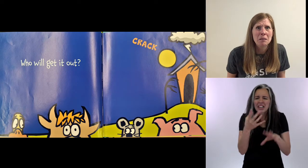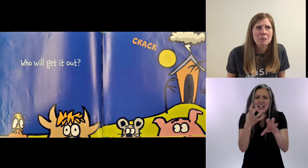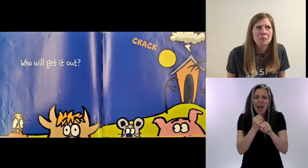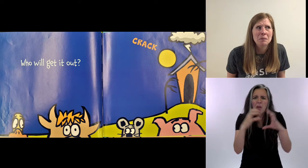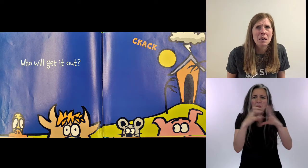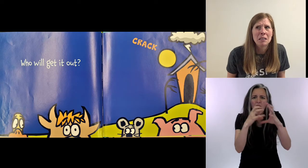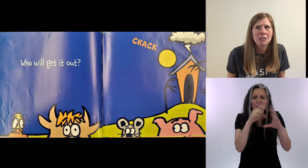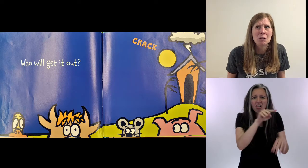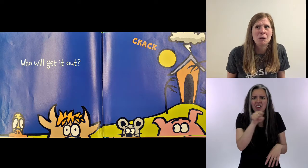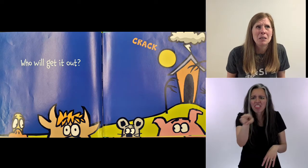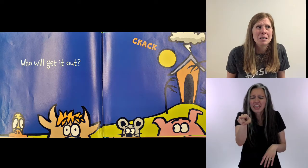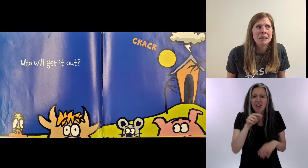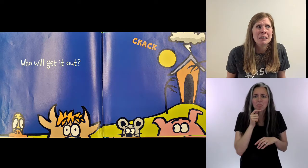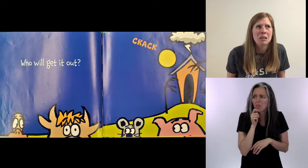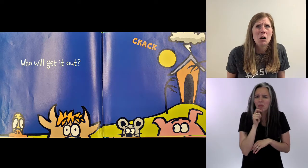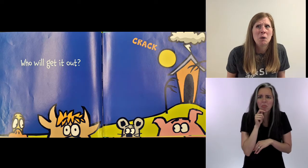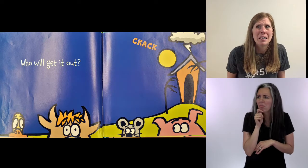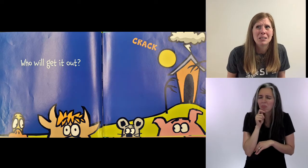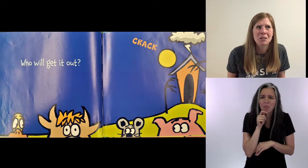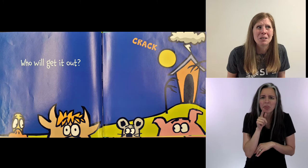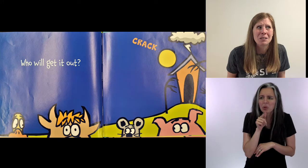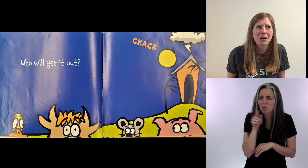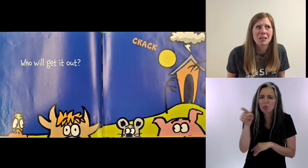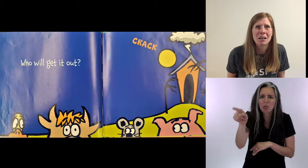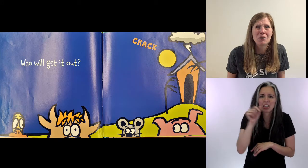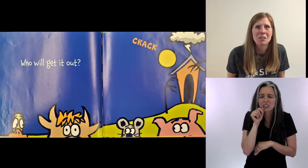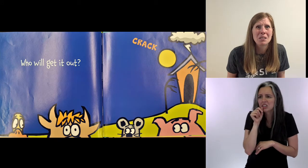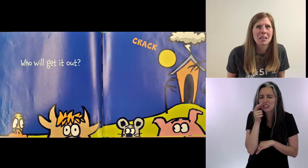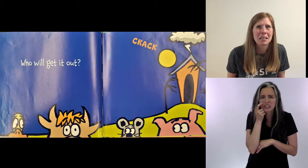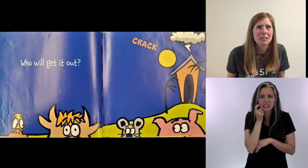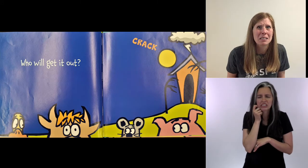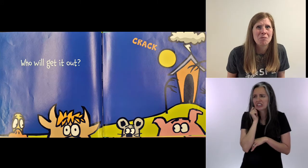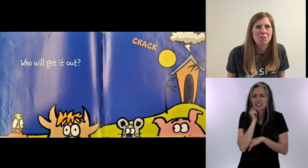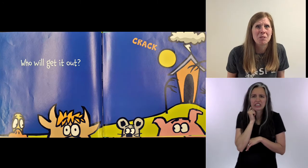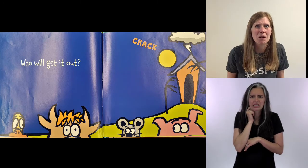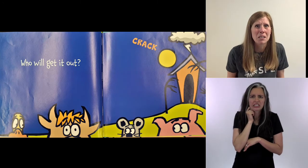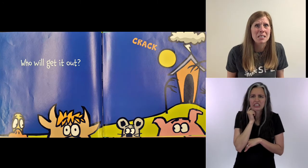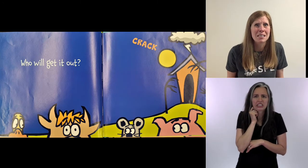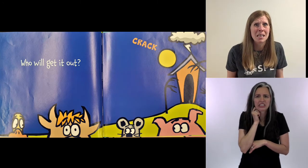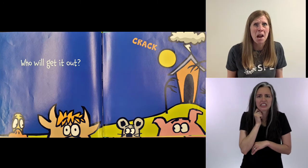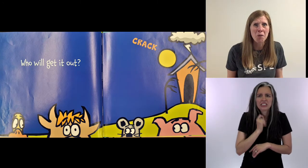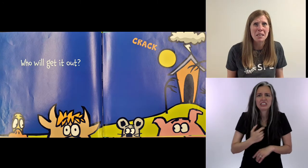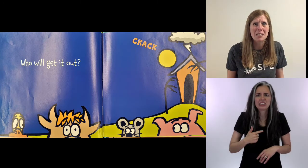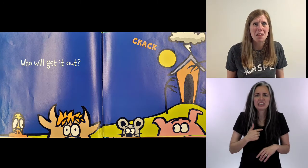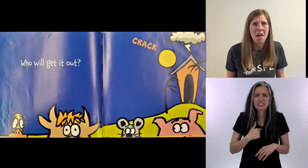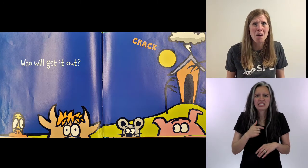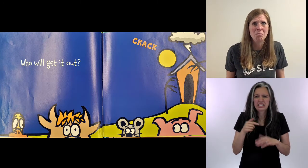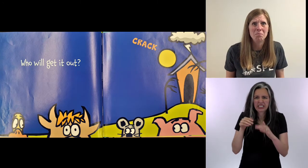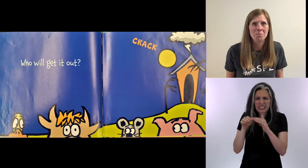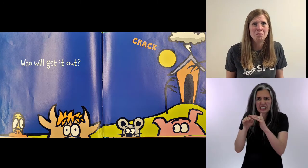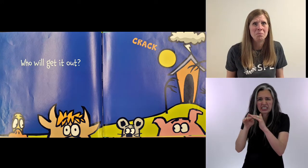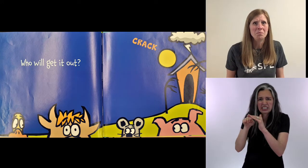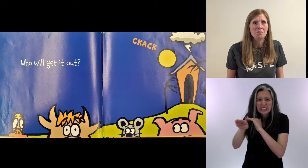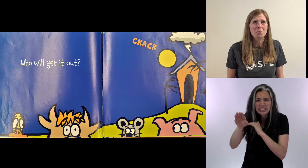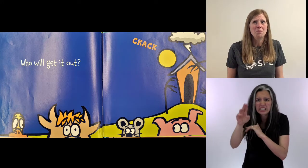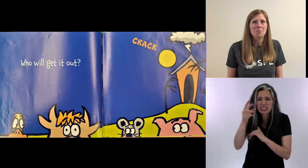They don't want to go into the doghouse. It's very scary to